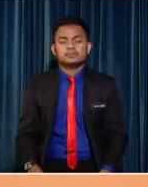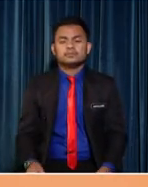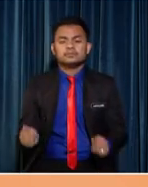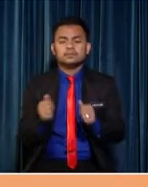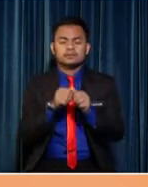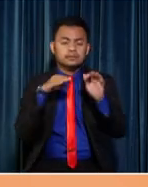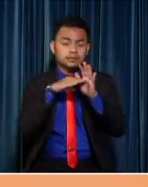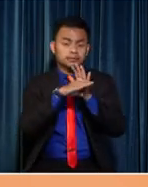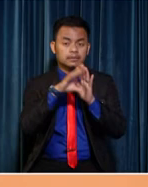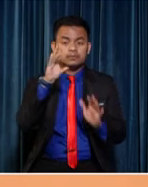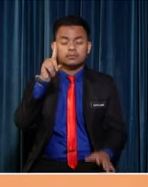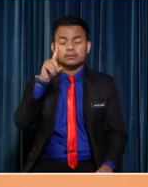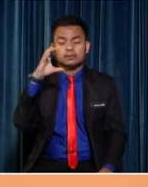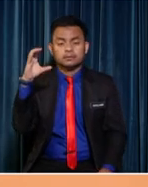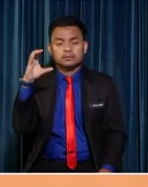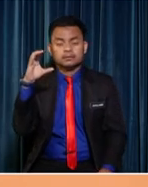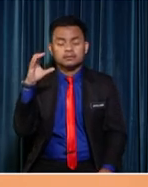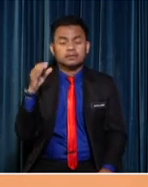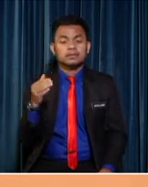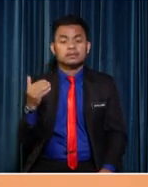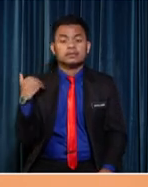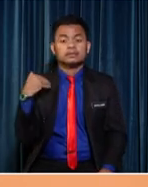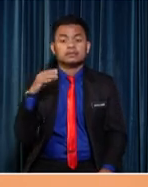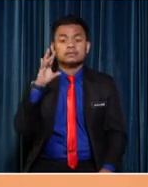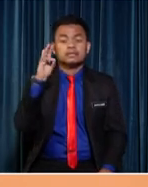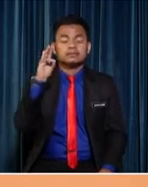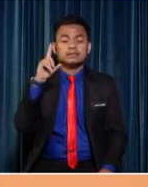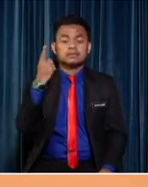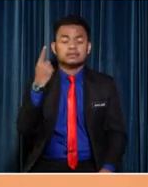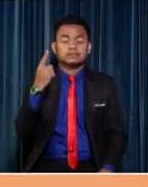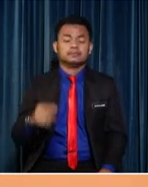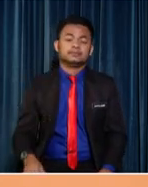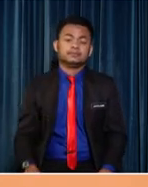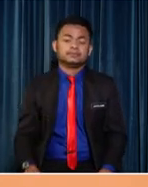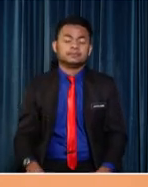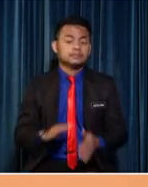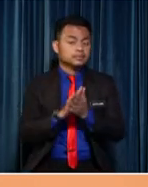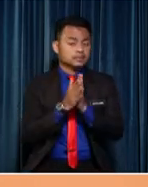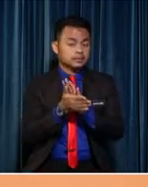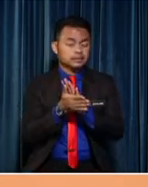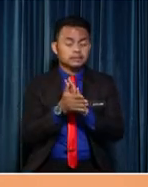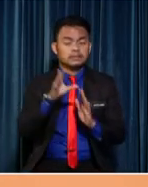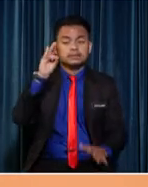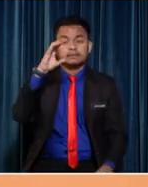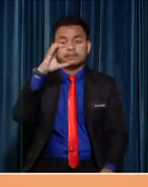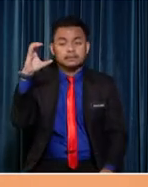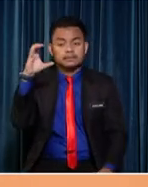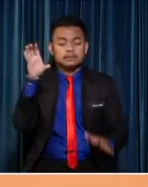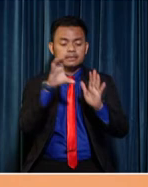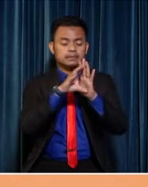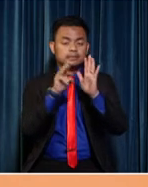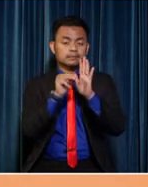now only 7 remains. So, 700